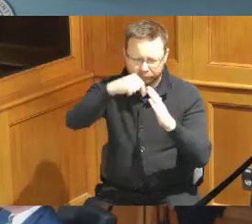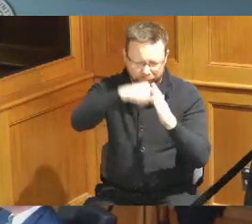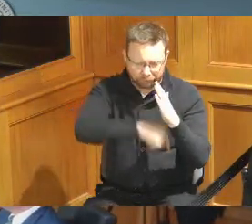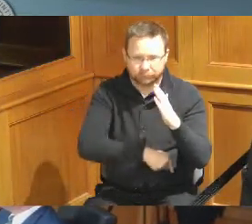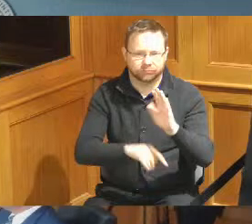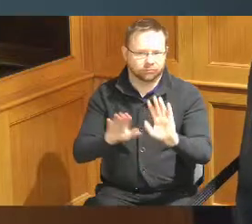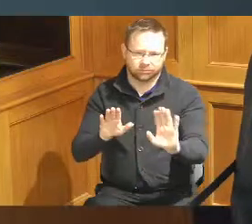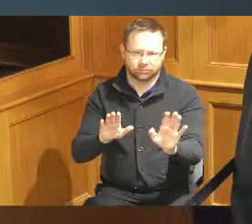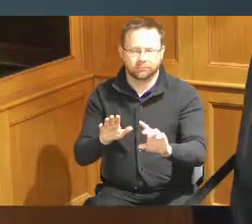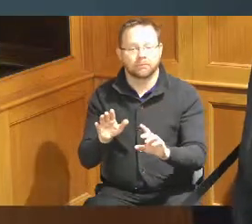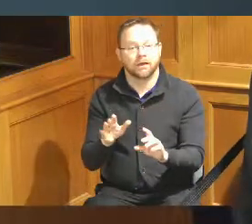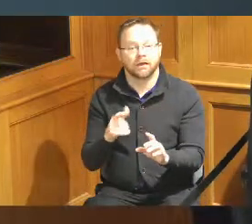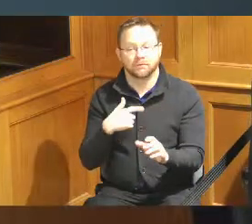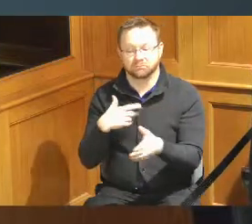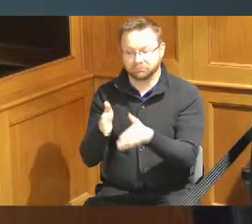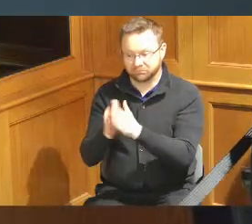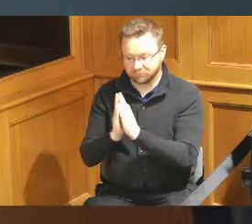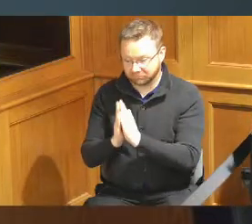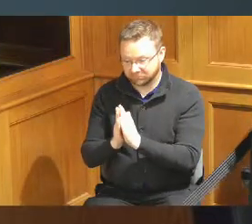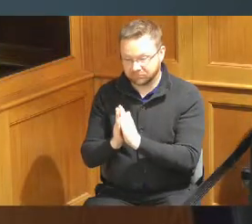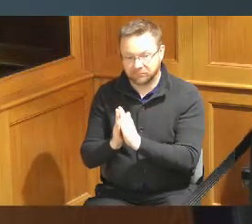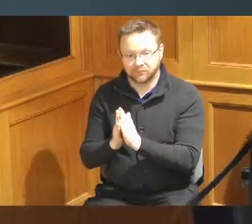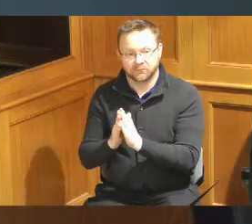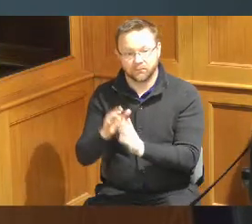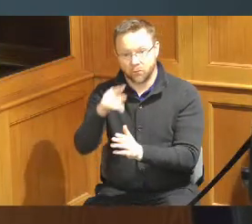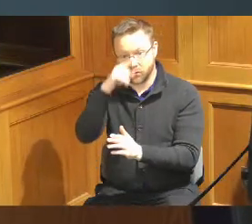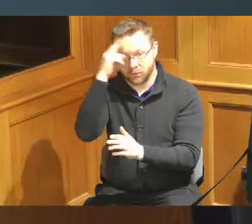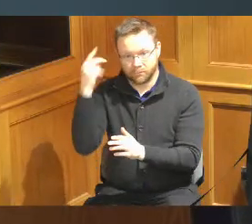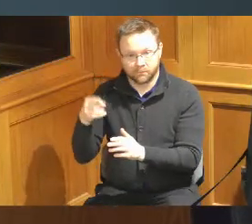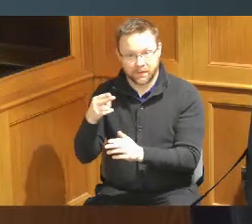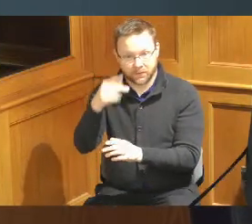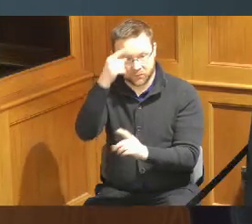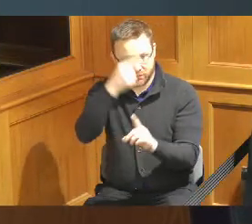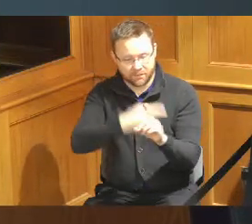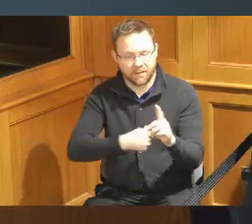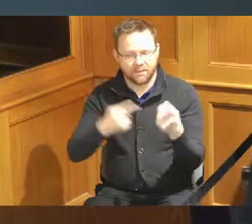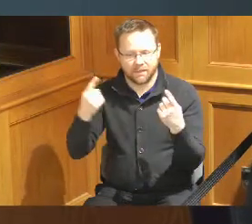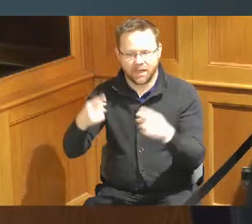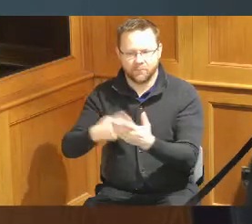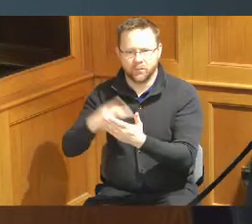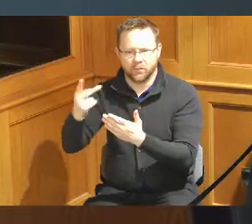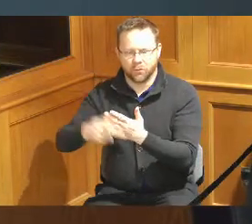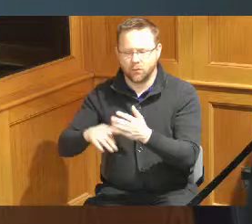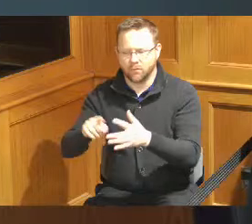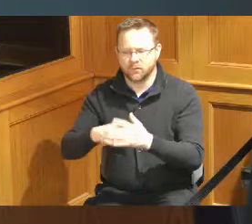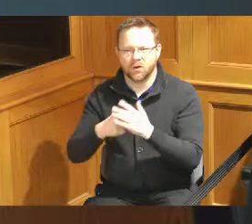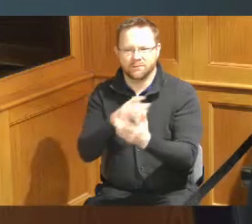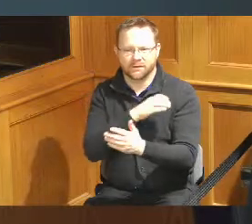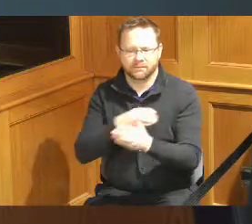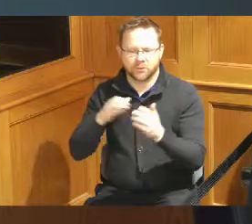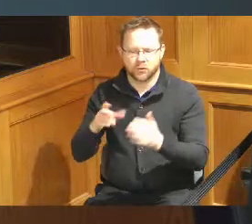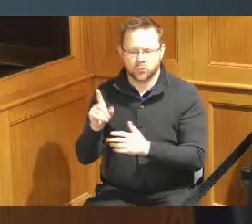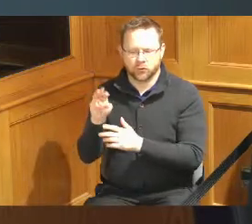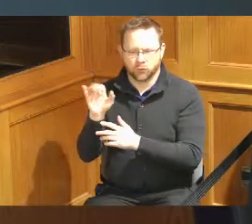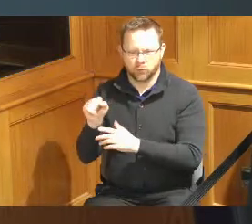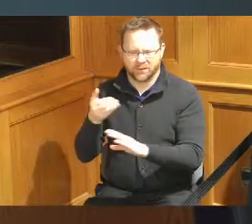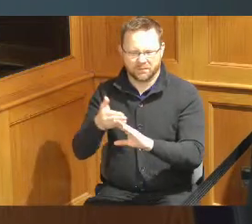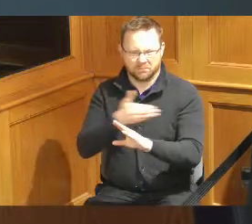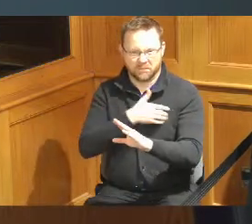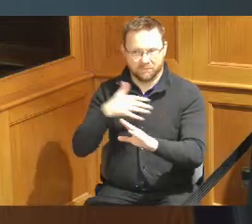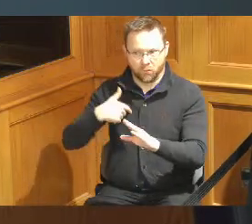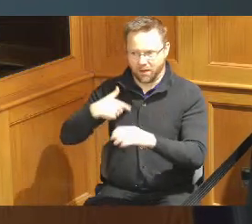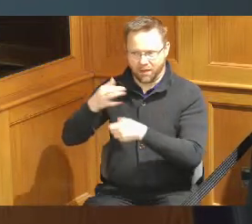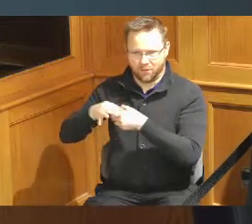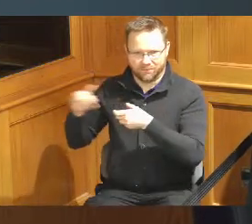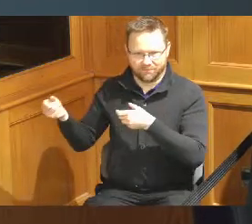ask that for Black History Month, there was a program that Commissioner Dumas started before I was even